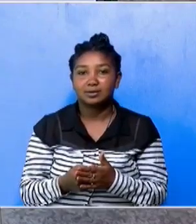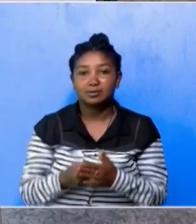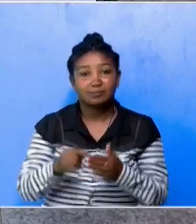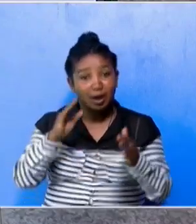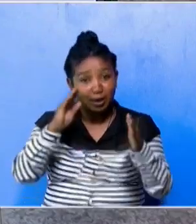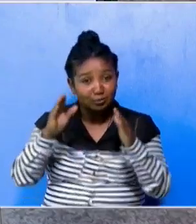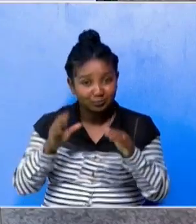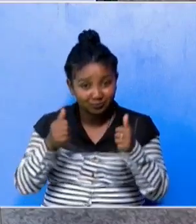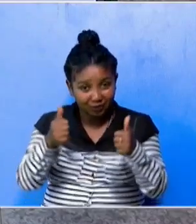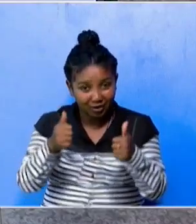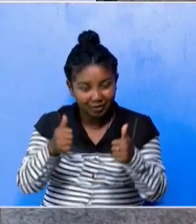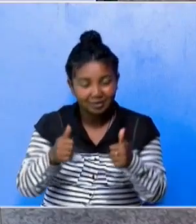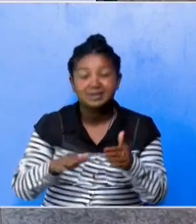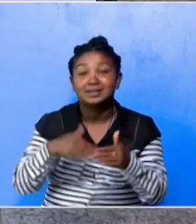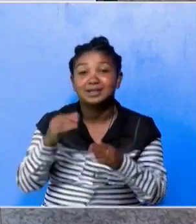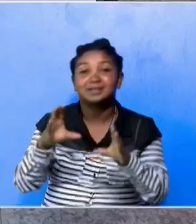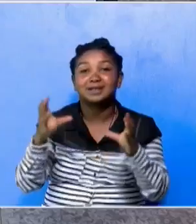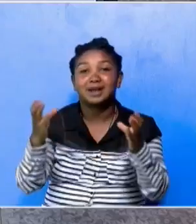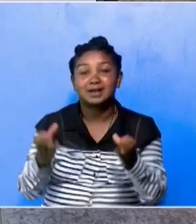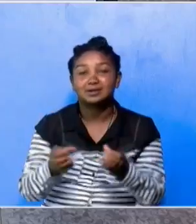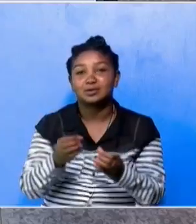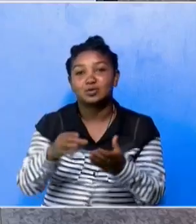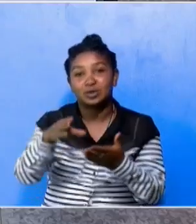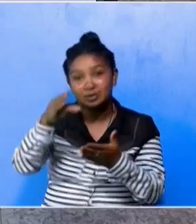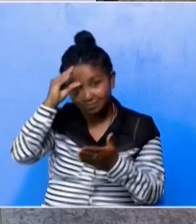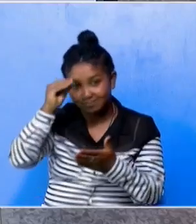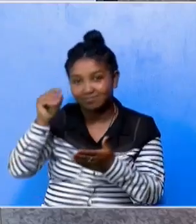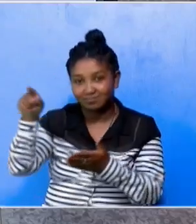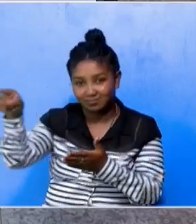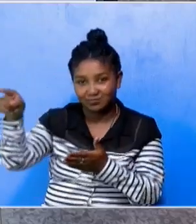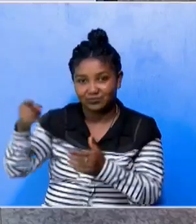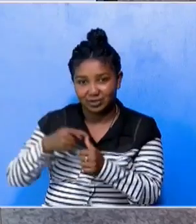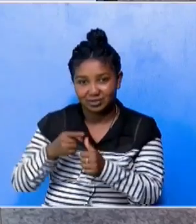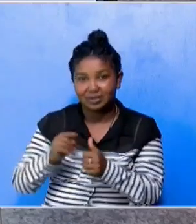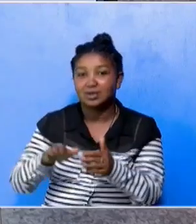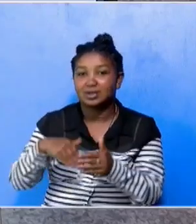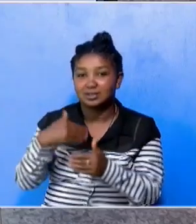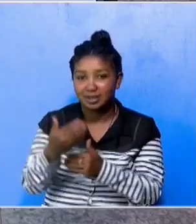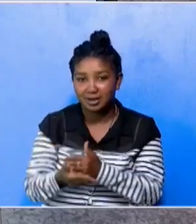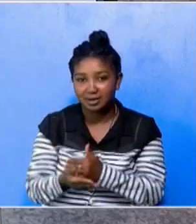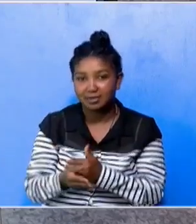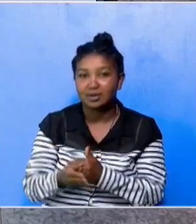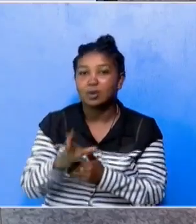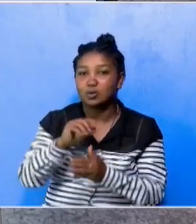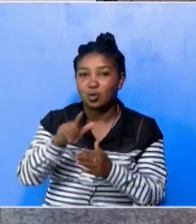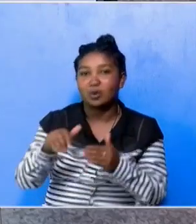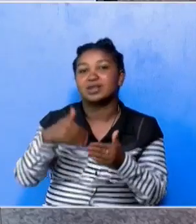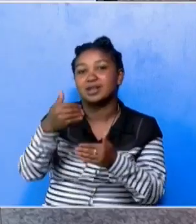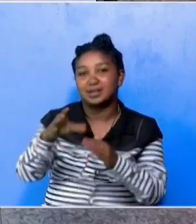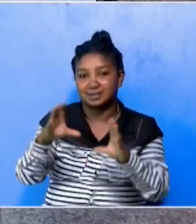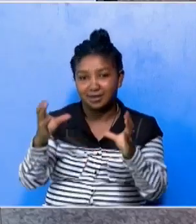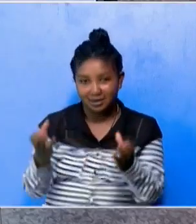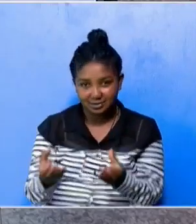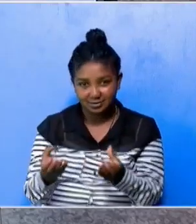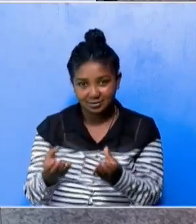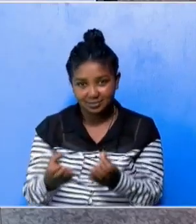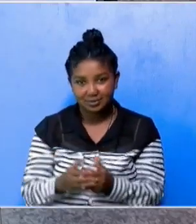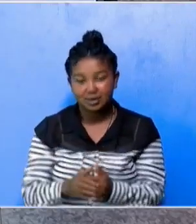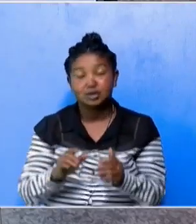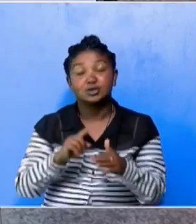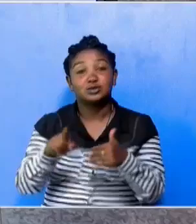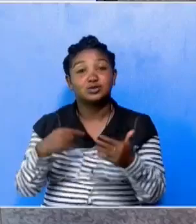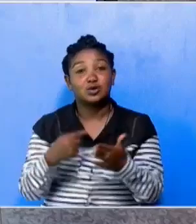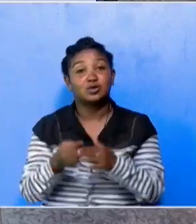Hello? In the next class, we will say about this one first. Then we will talk about the next point.